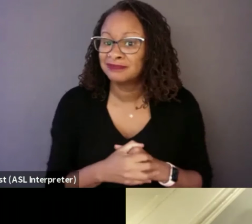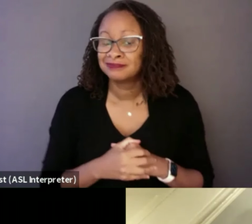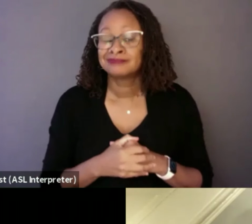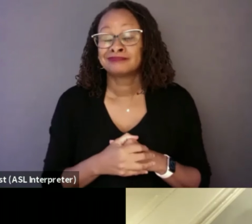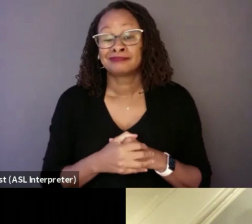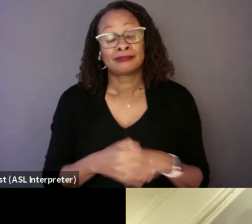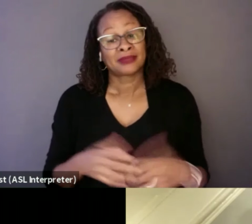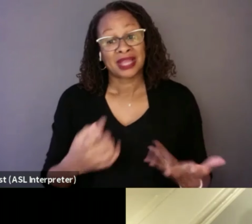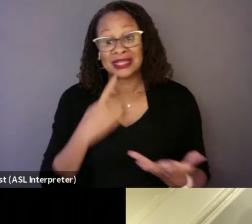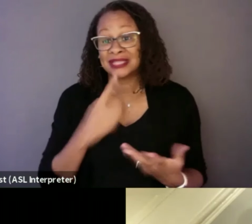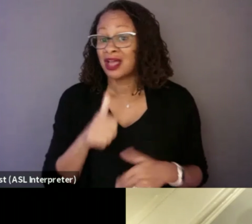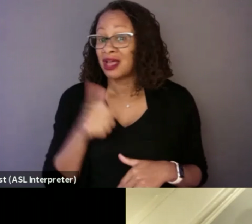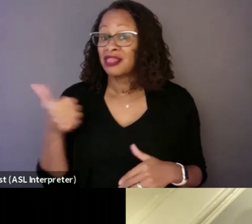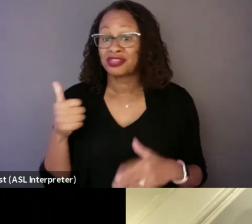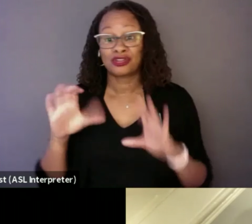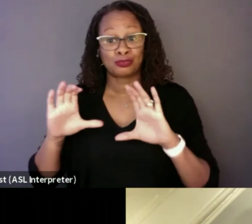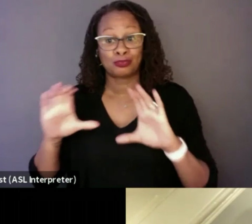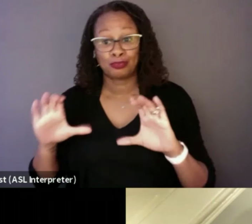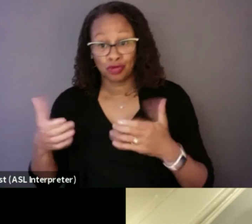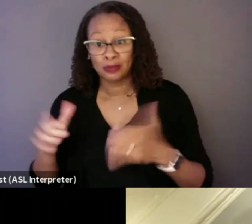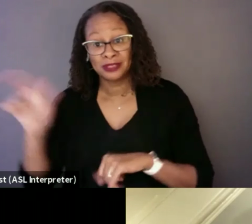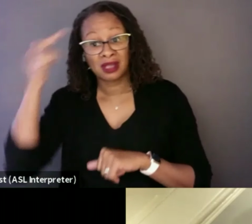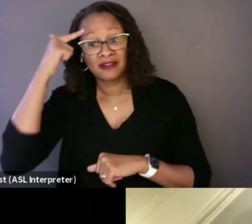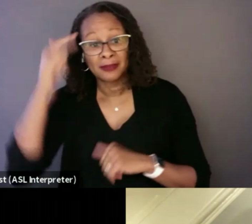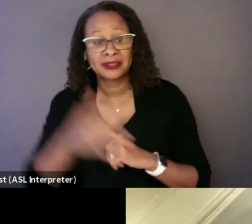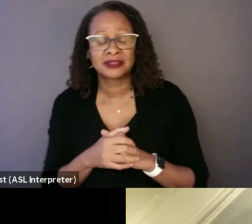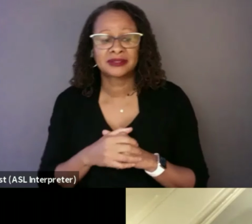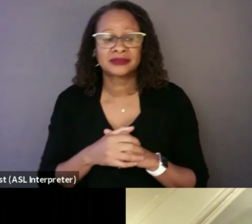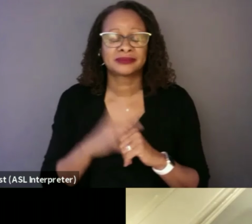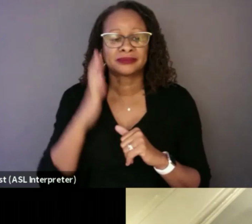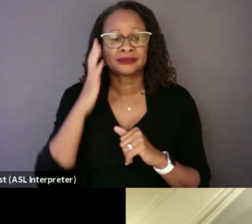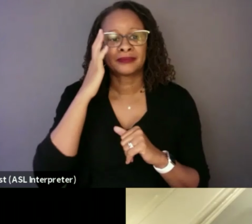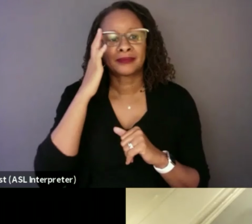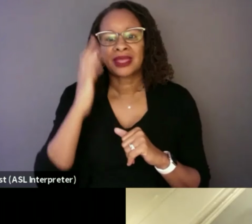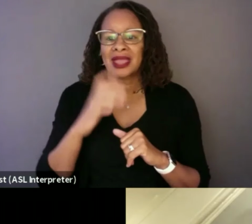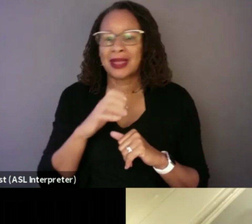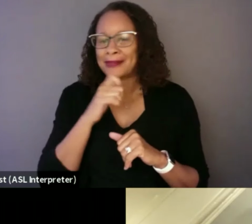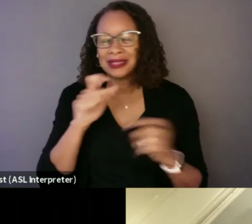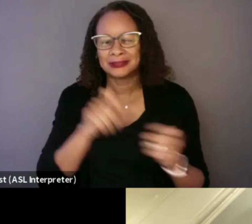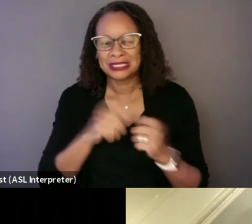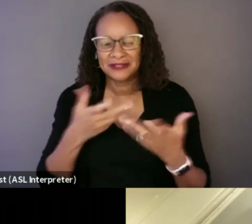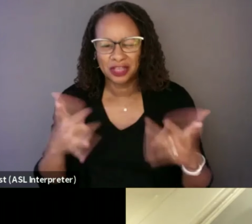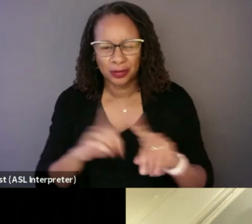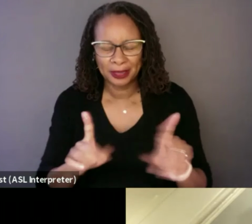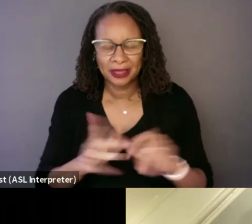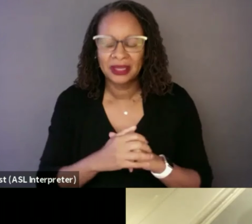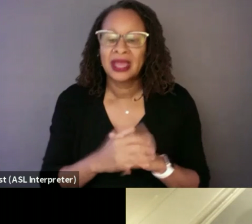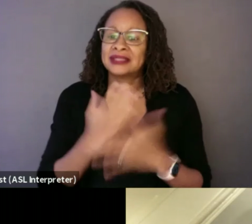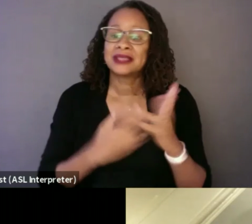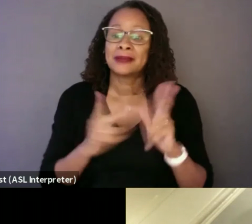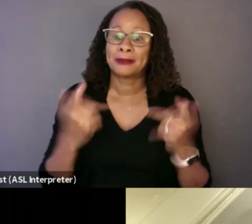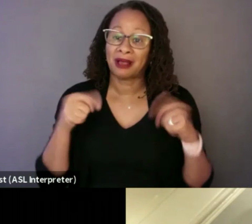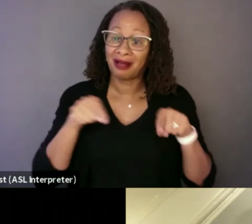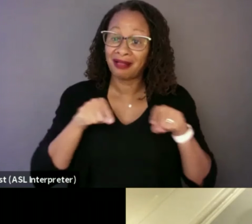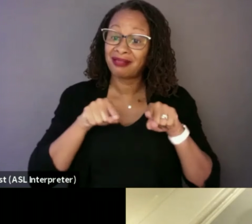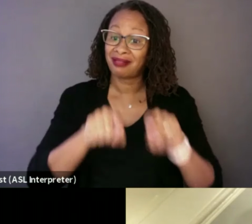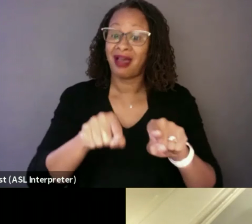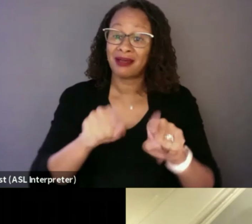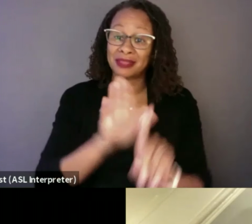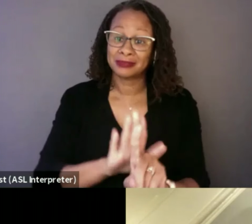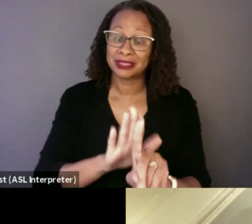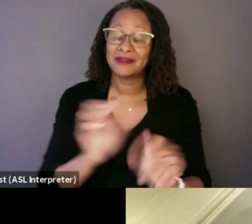say other governments, and I shouldn't be specific here, but some people aligned themselves